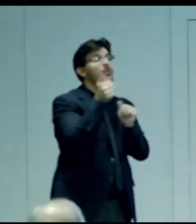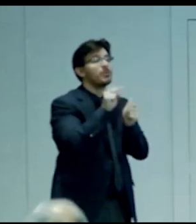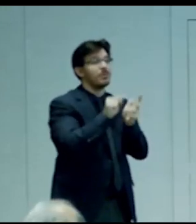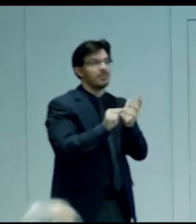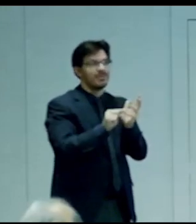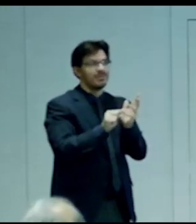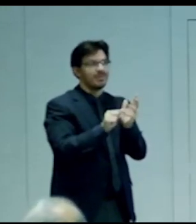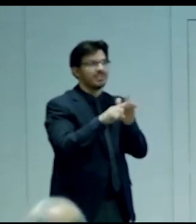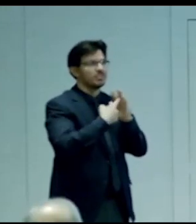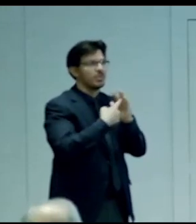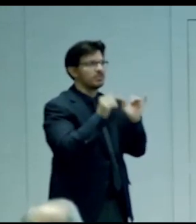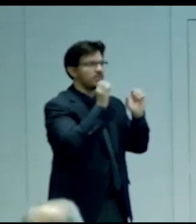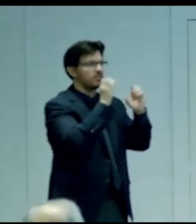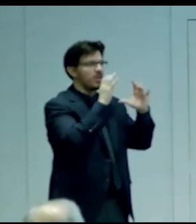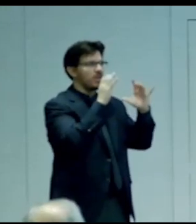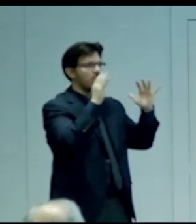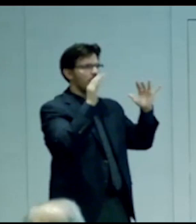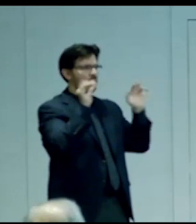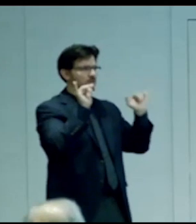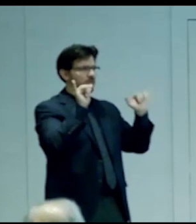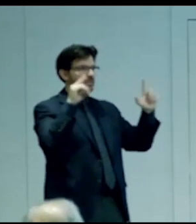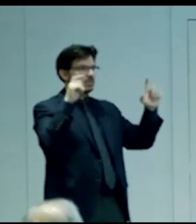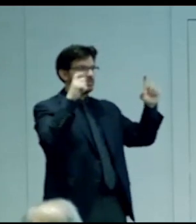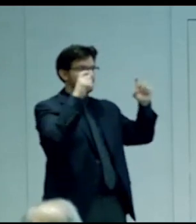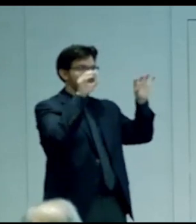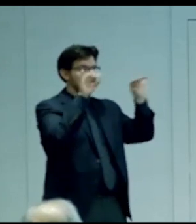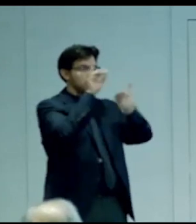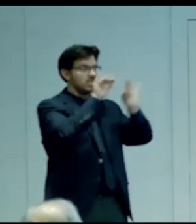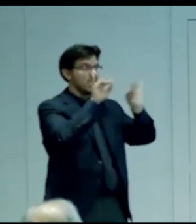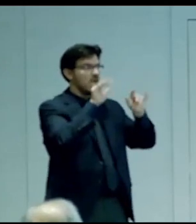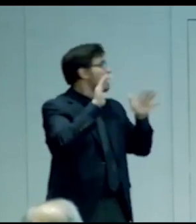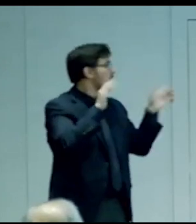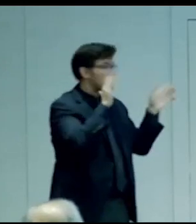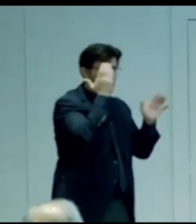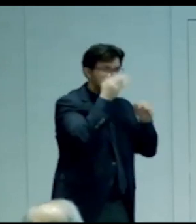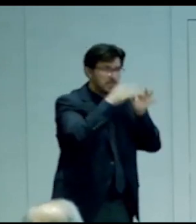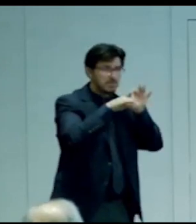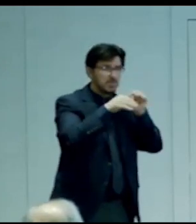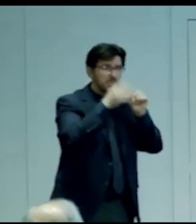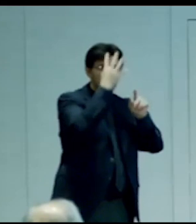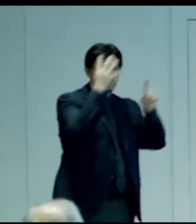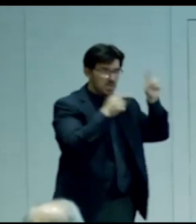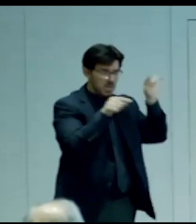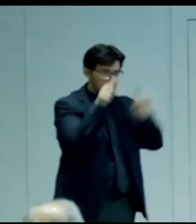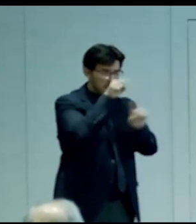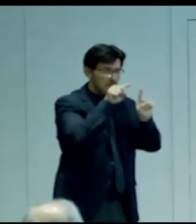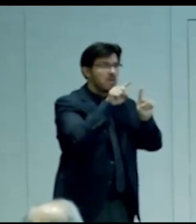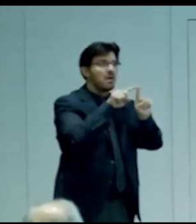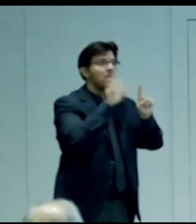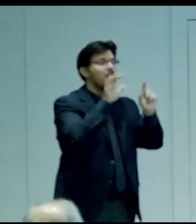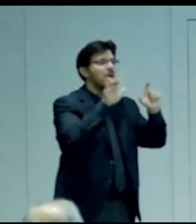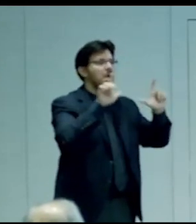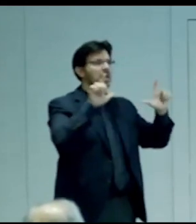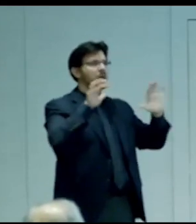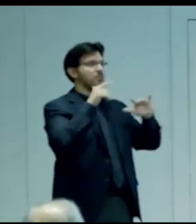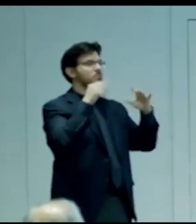make the picture here much more complicated than it appears to be. But at this point, with this analysis,